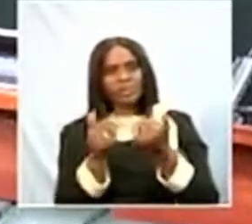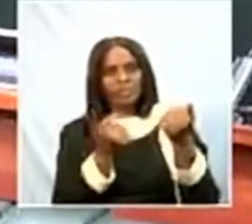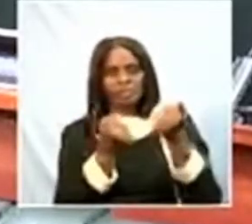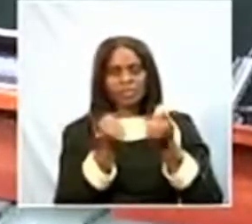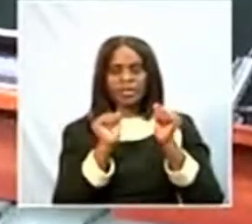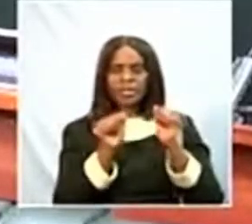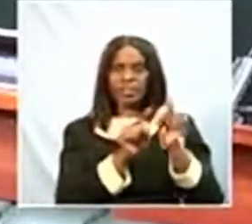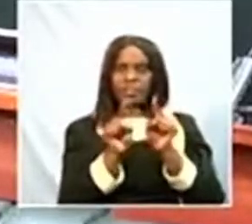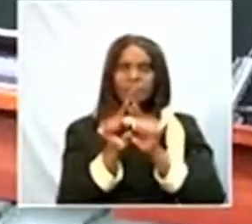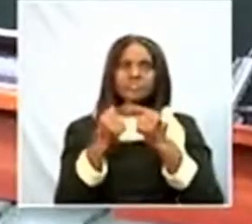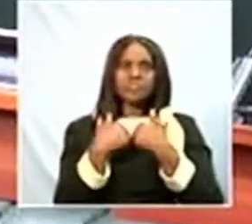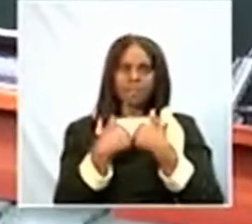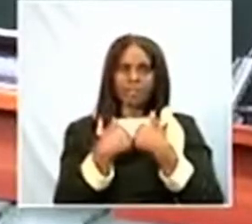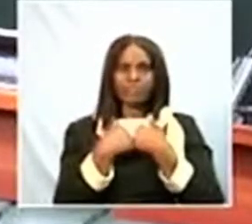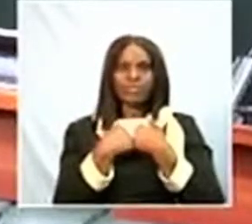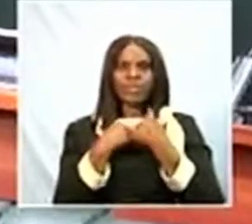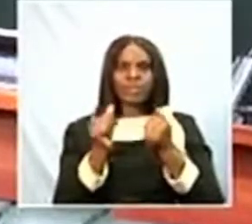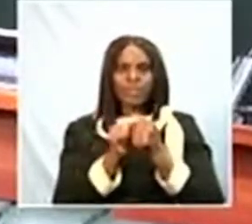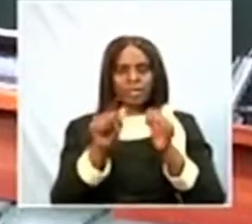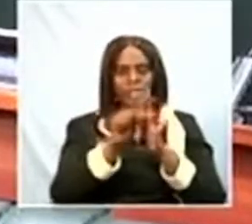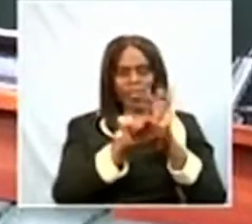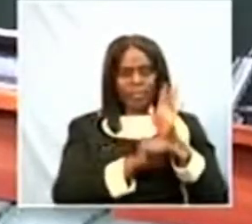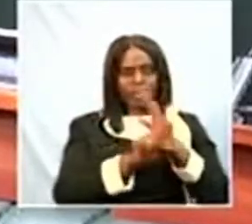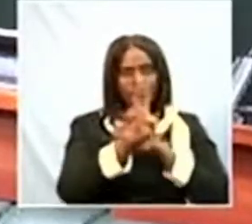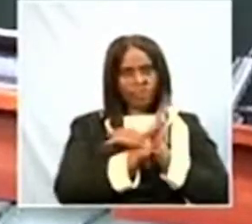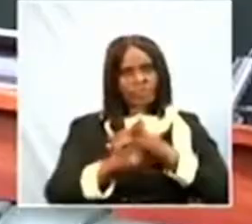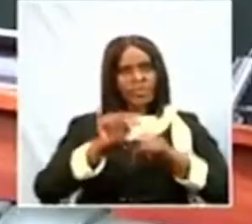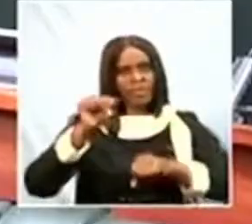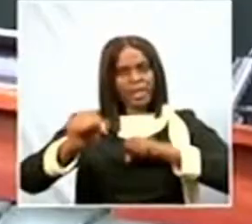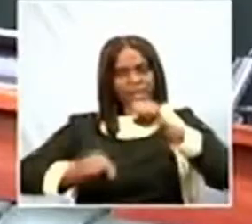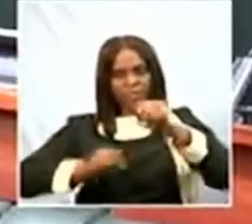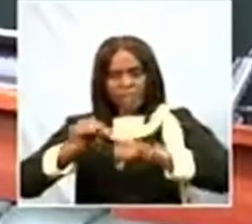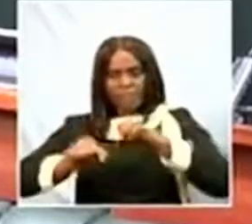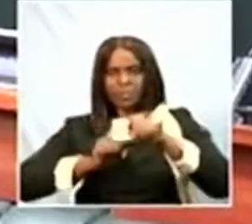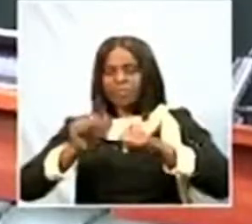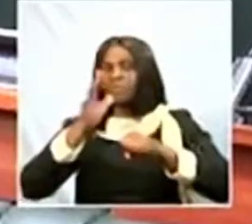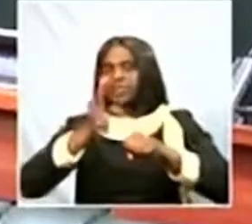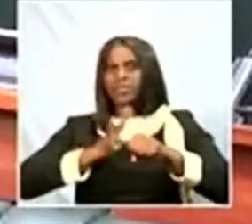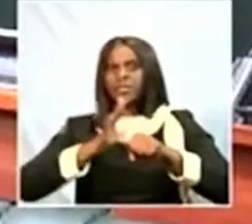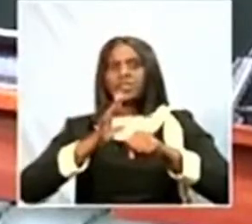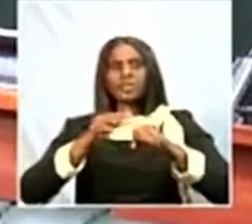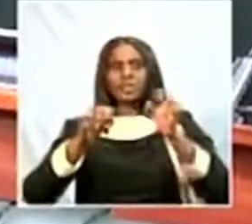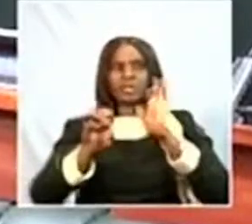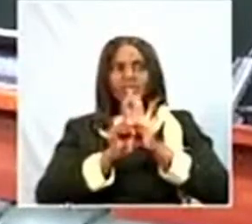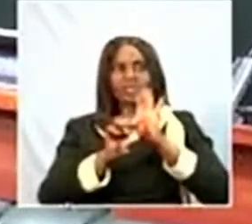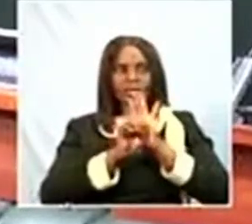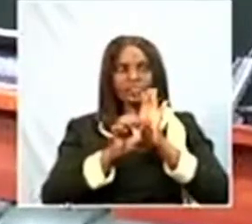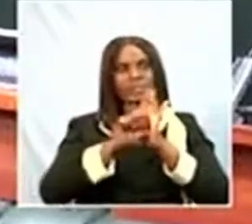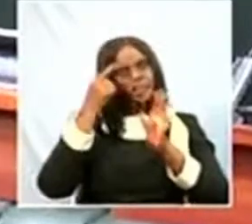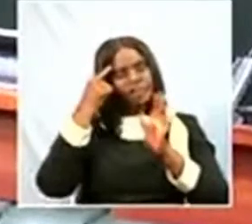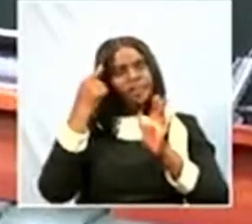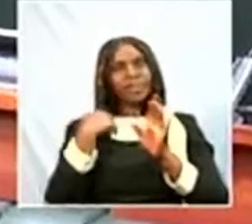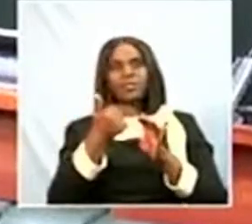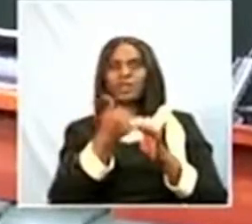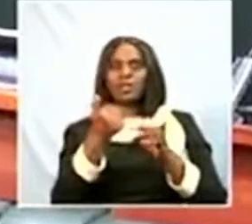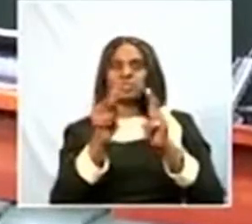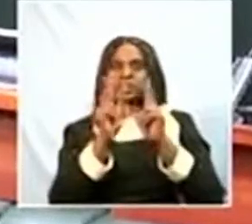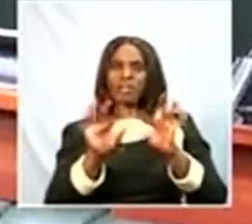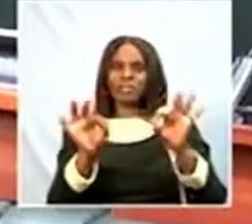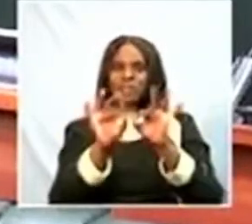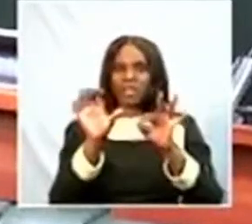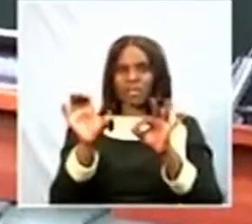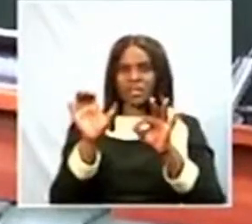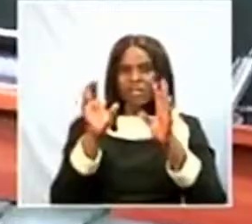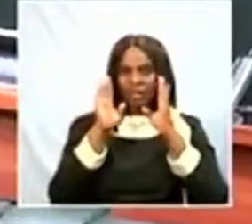can also come up with policies of using bicycles, Madam Speaker. Furthermore, the government has a lot of other important sectors to focus